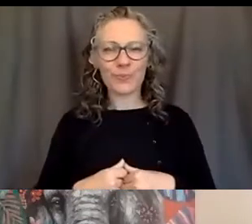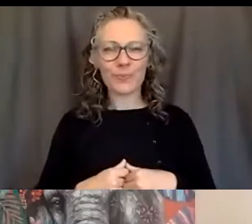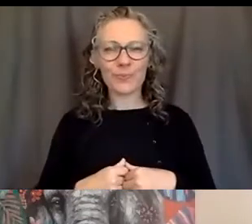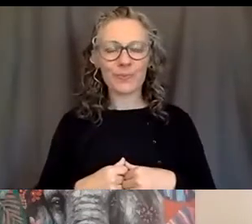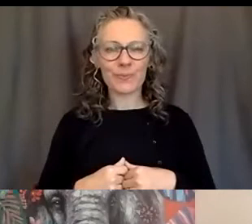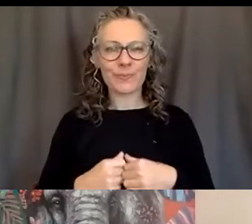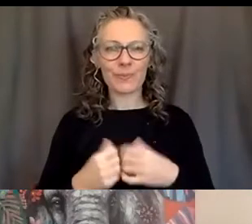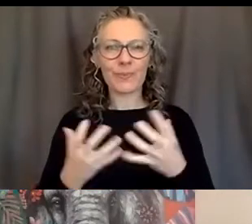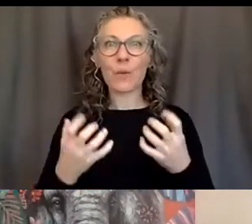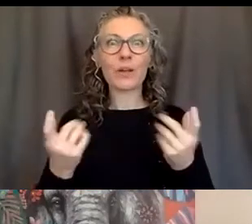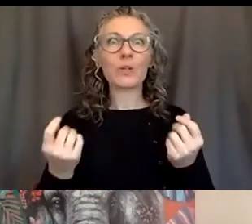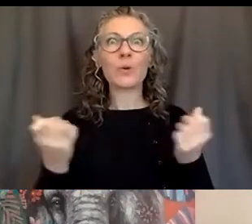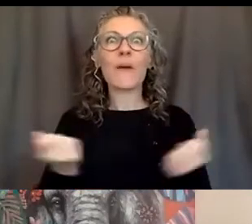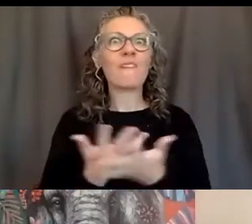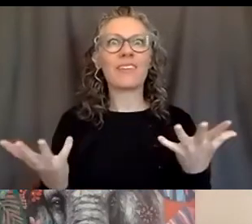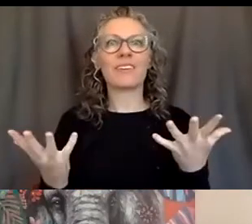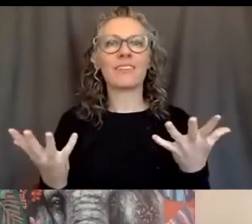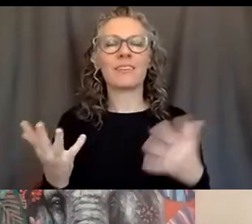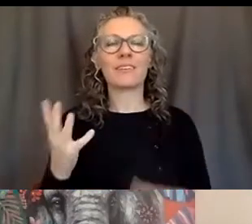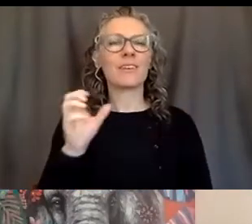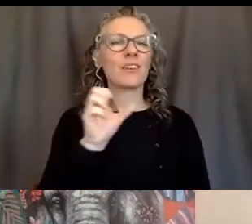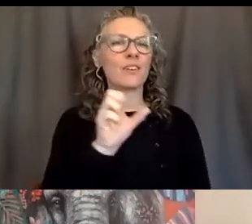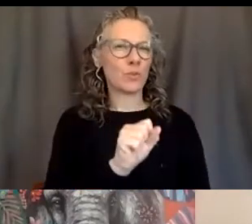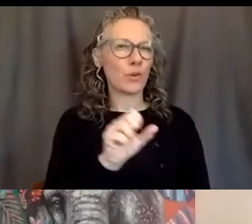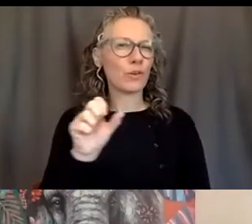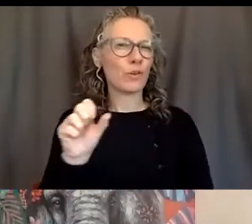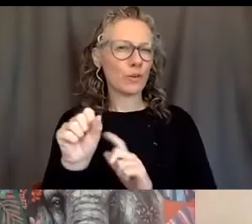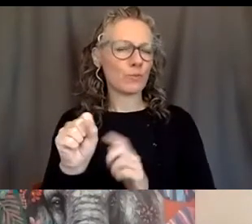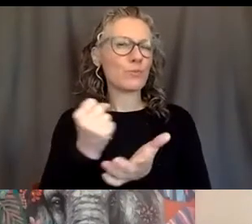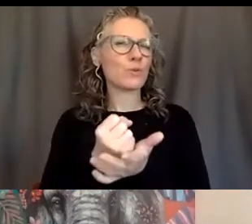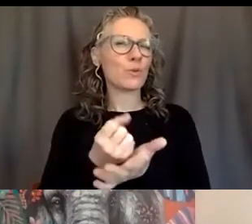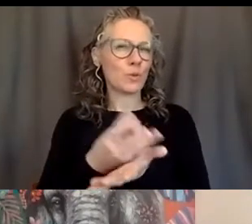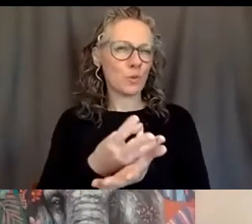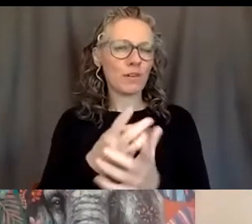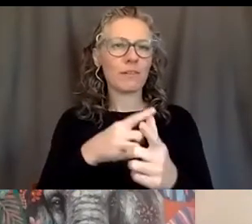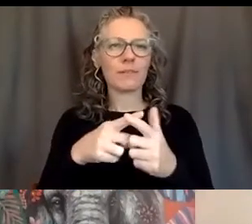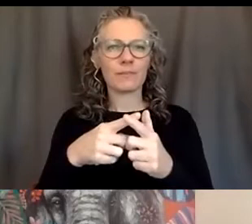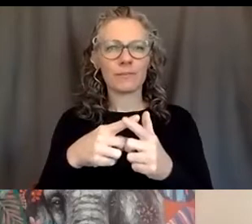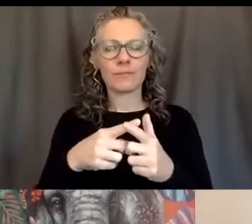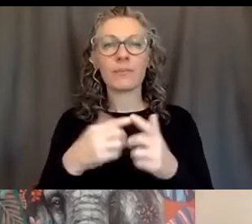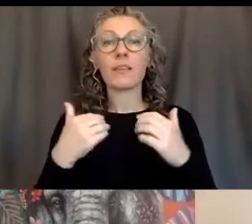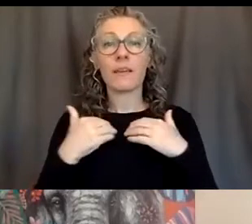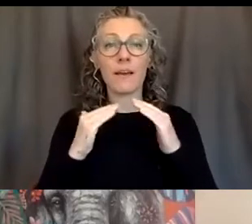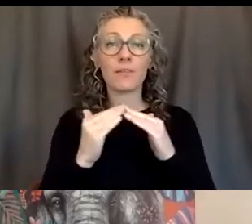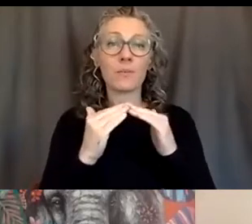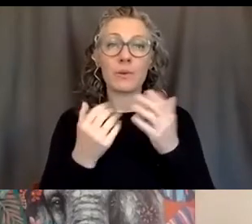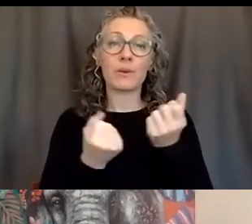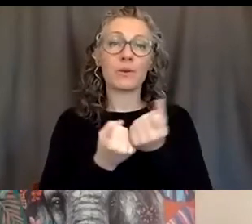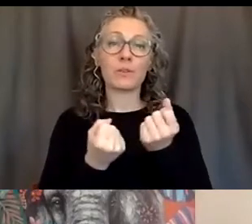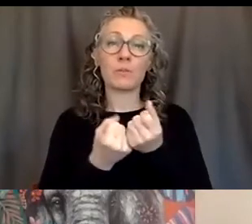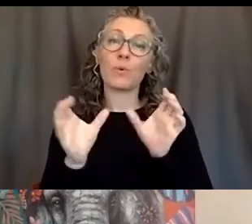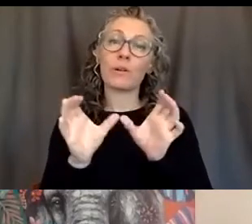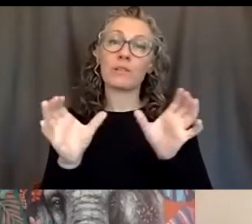So I want to do everything. Social service, if I had to narrow it down. I do have a peer support